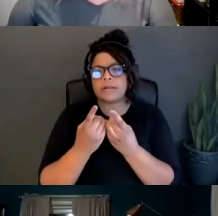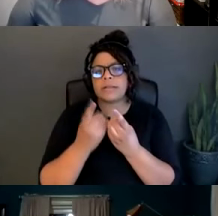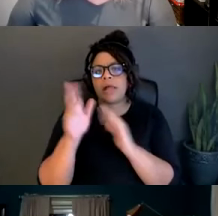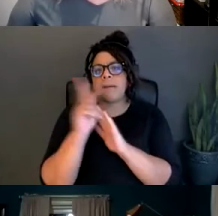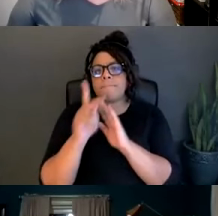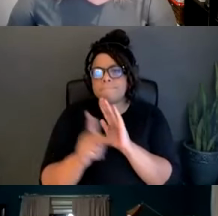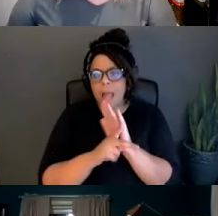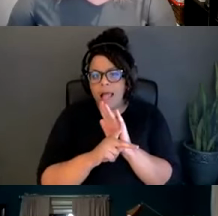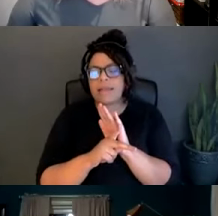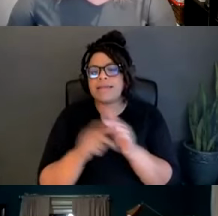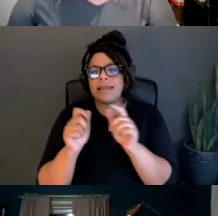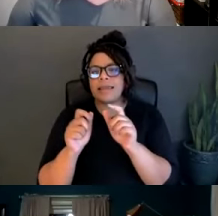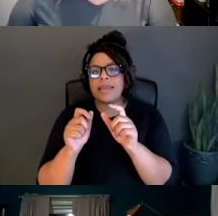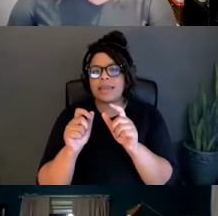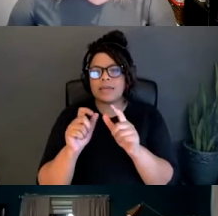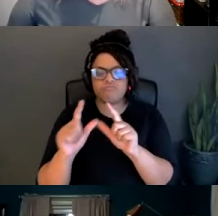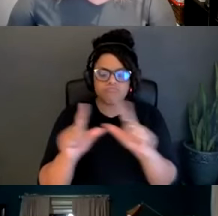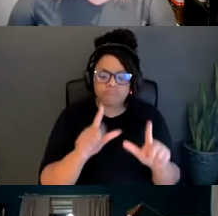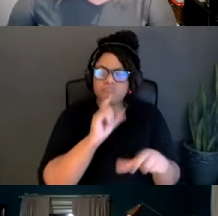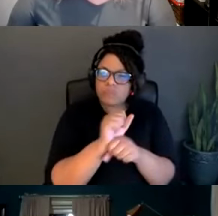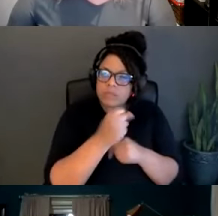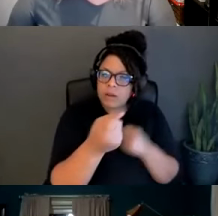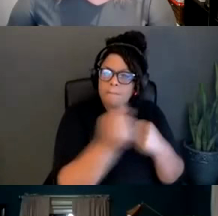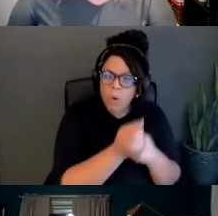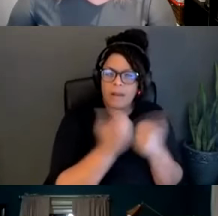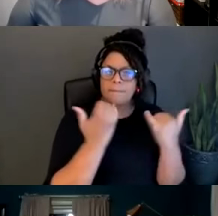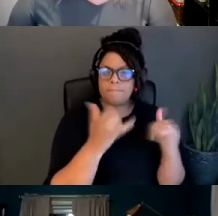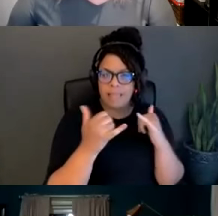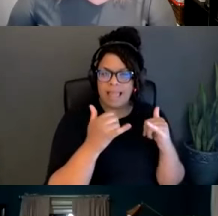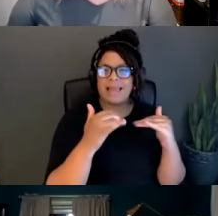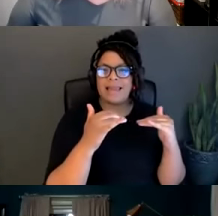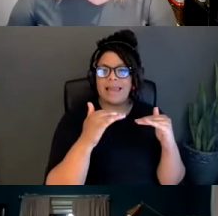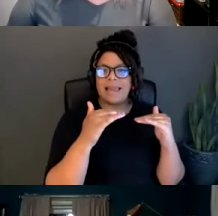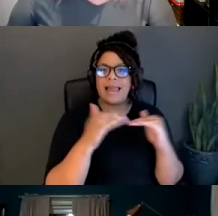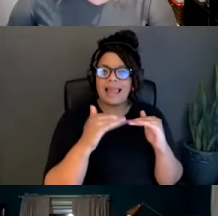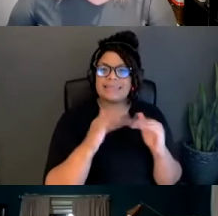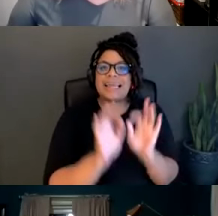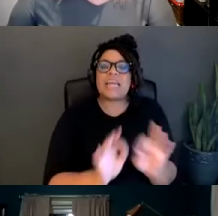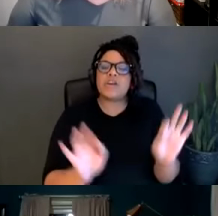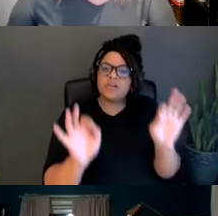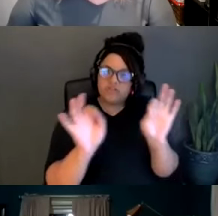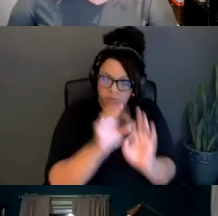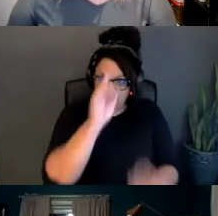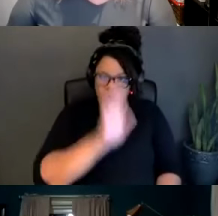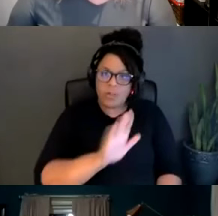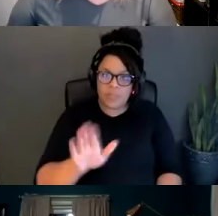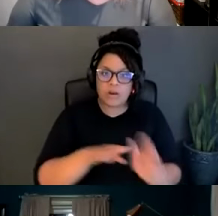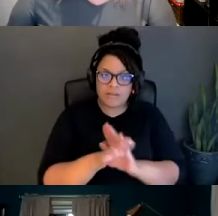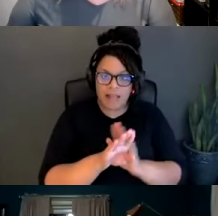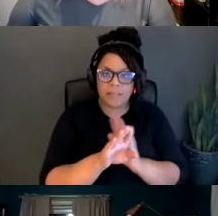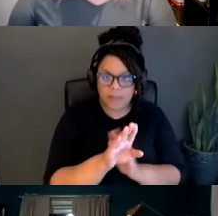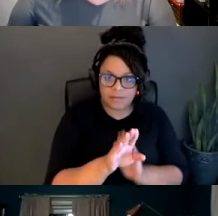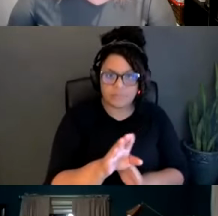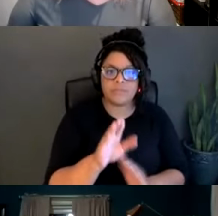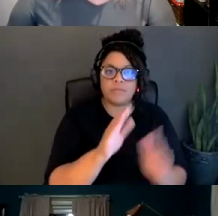policy frameworks really support play as integral to children's development across